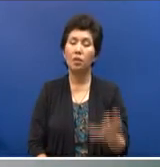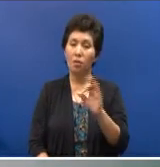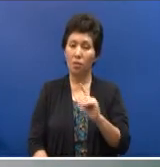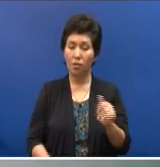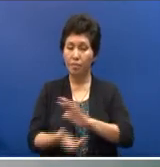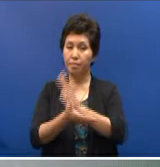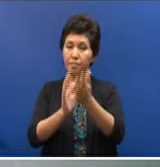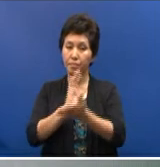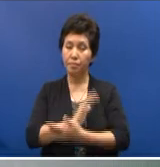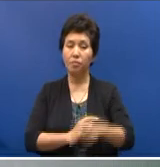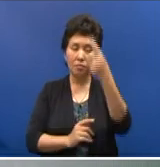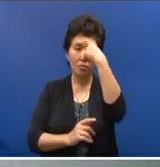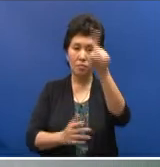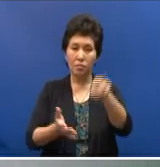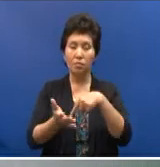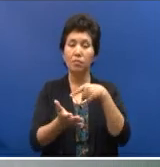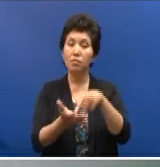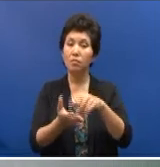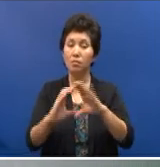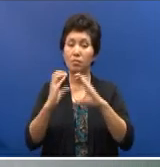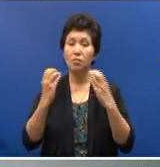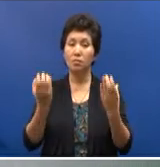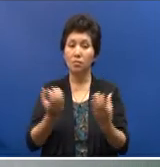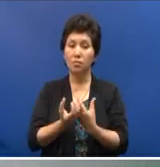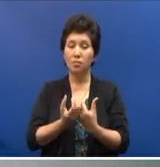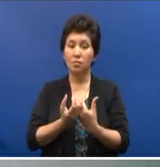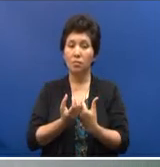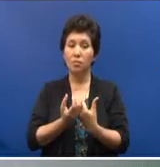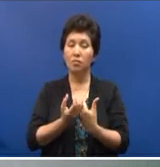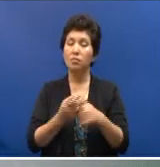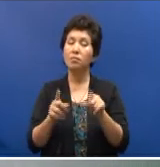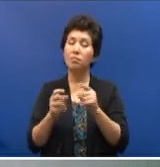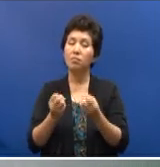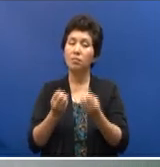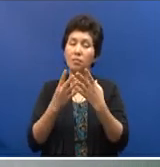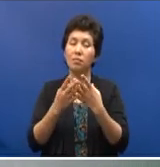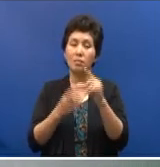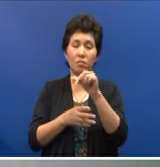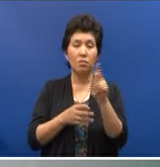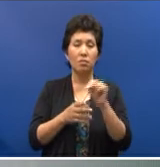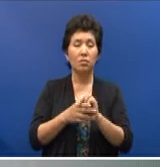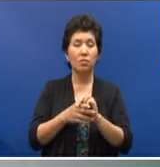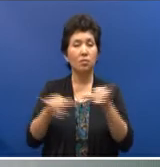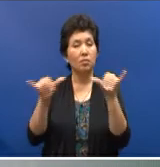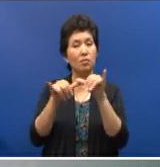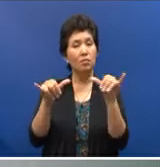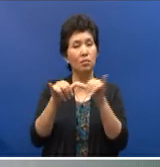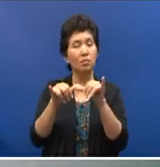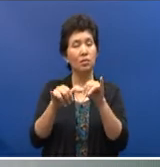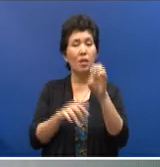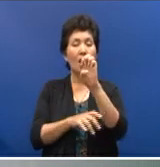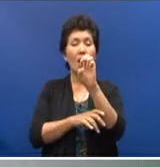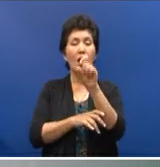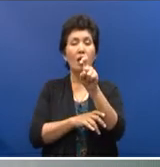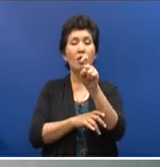Okay, so for this class, the wealth is mainly generated through a sizable executive